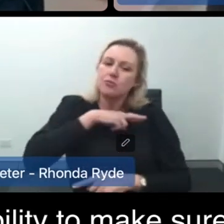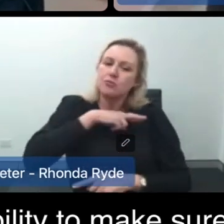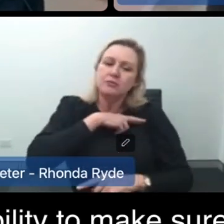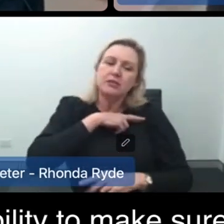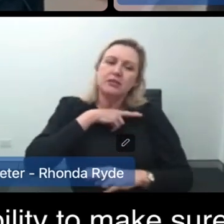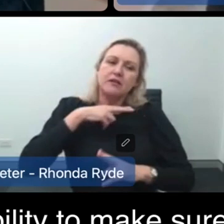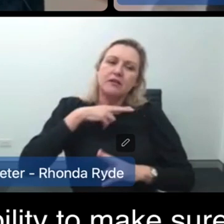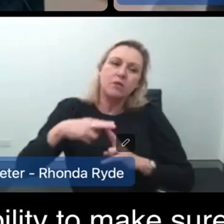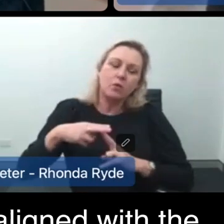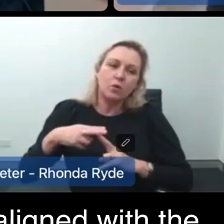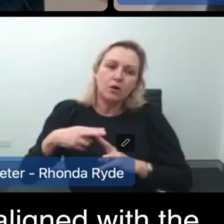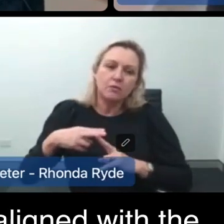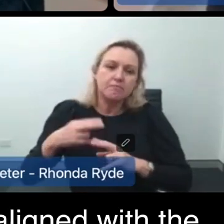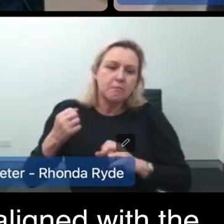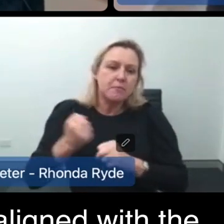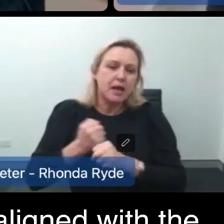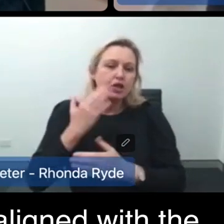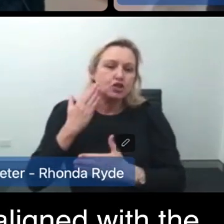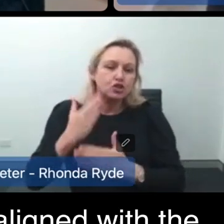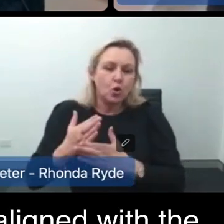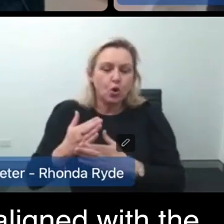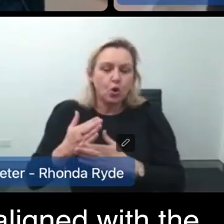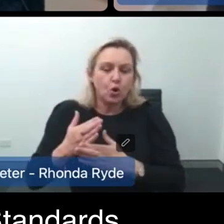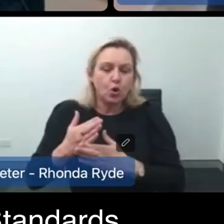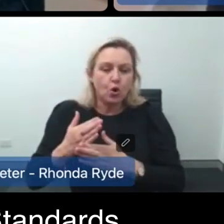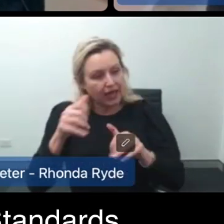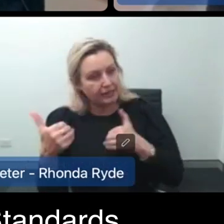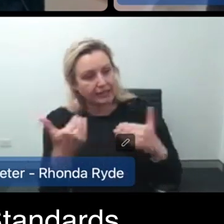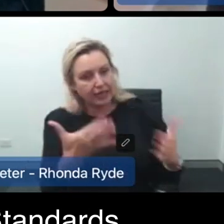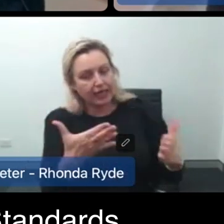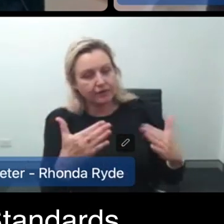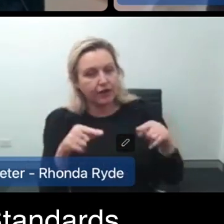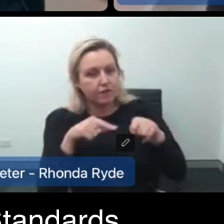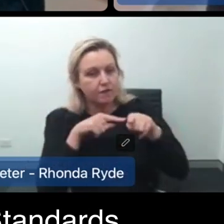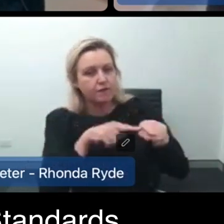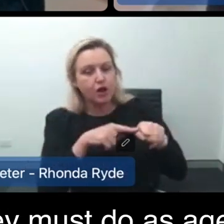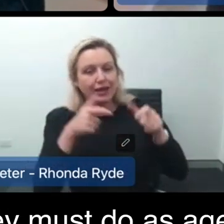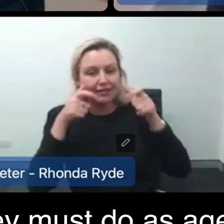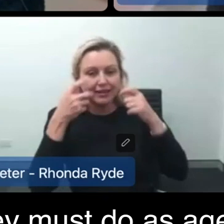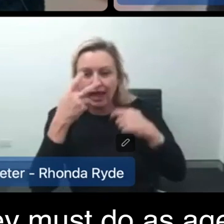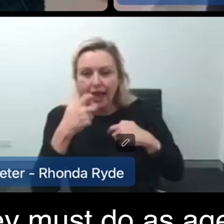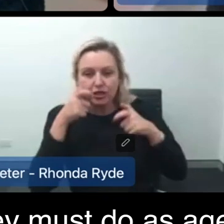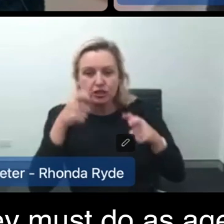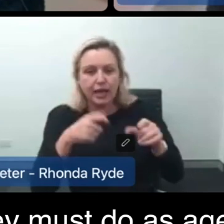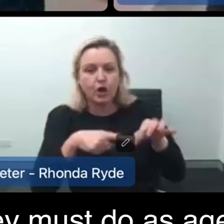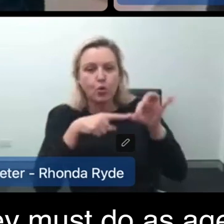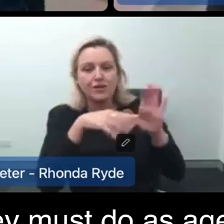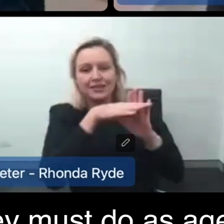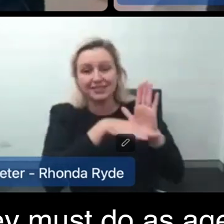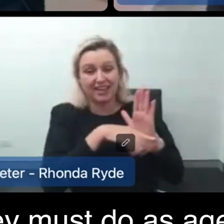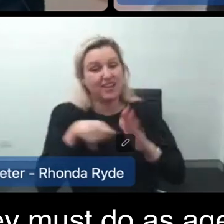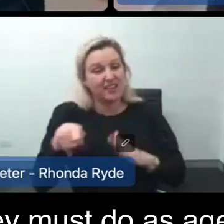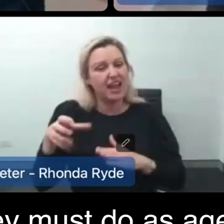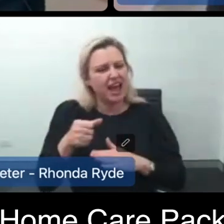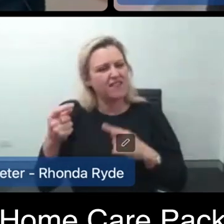to make sure that the care is delivered aligned with the aged care quality standards. So there are activities that they must